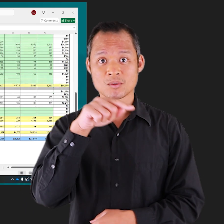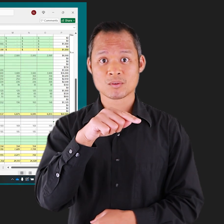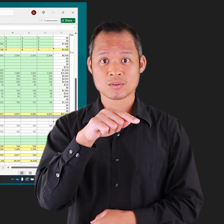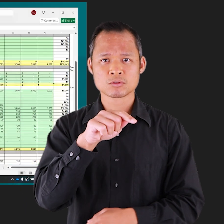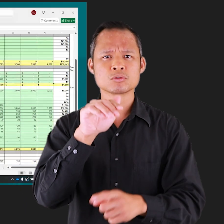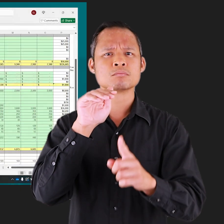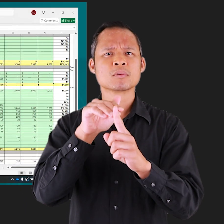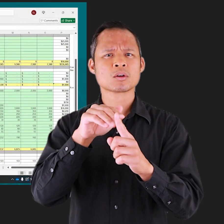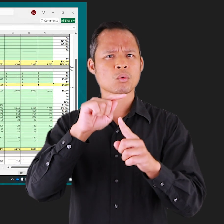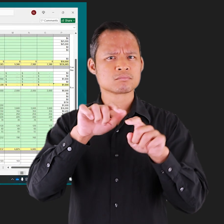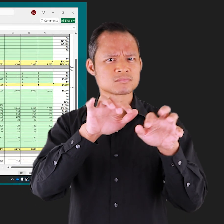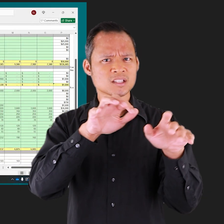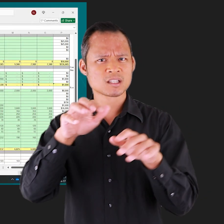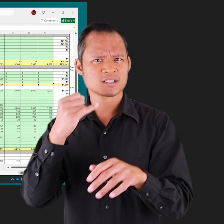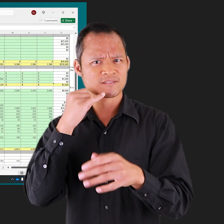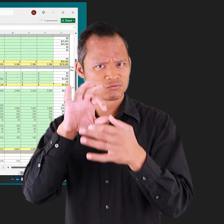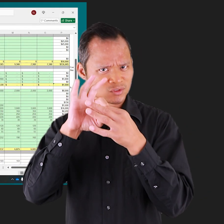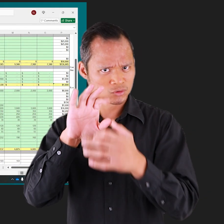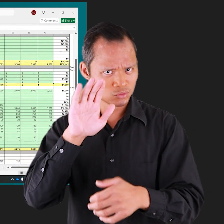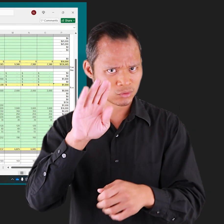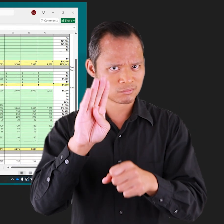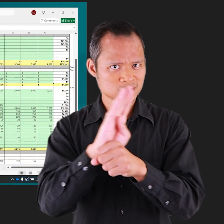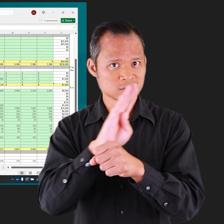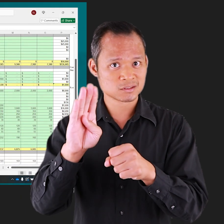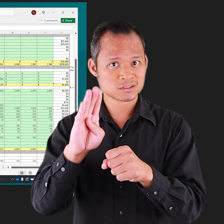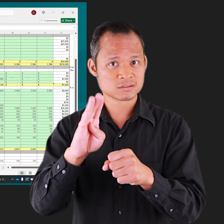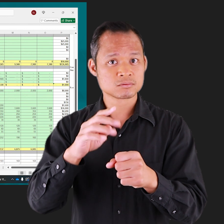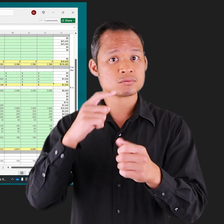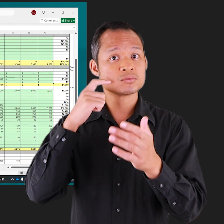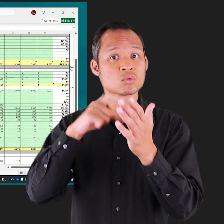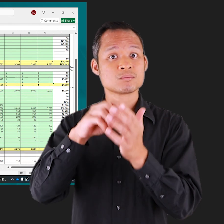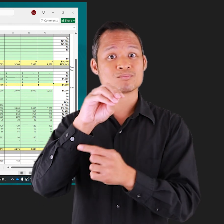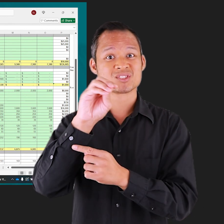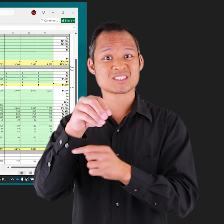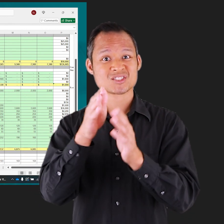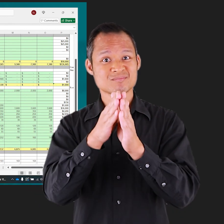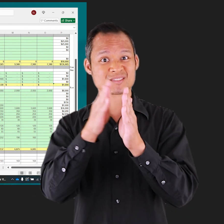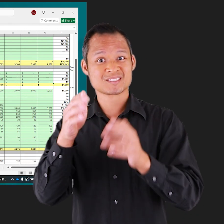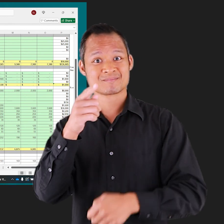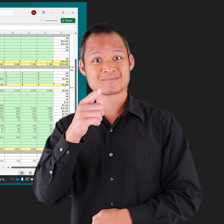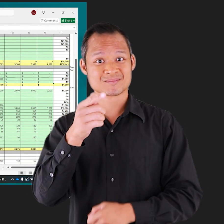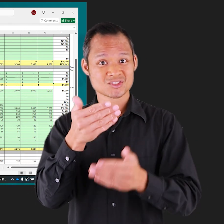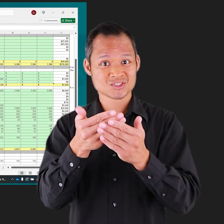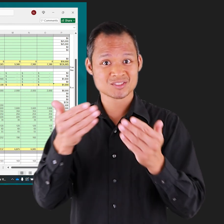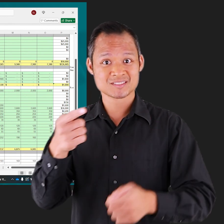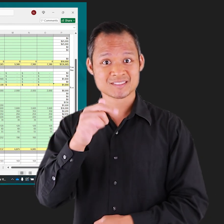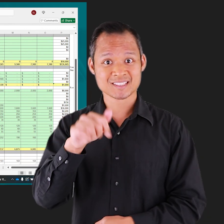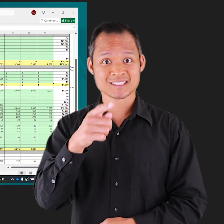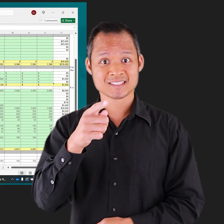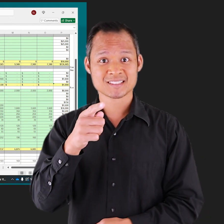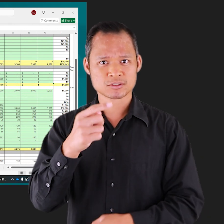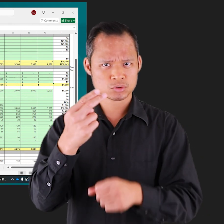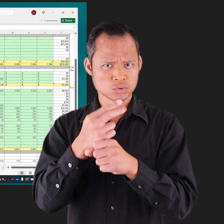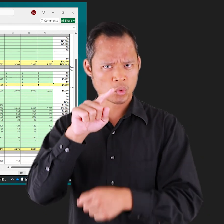flow outflow. A reminder that you only have to fill in what is relevant to your business. You will notice the percentages next to the